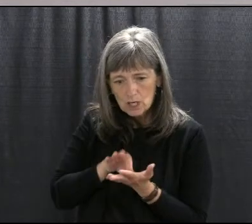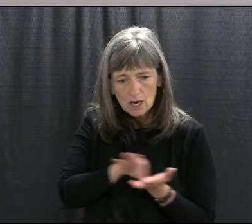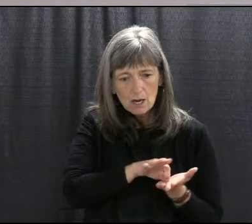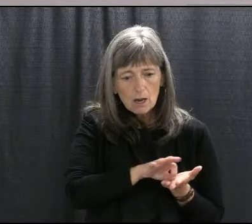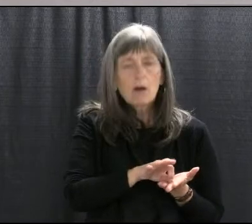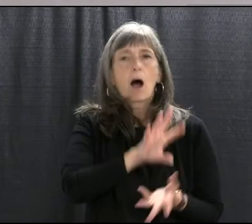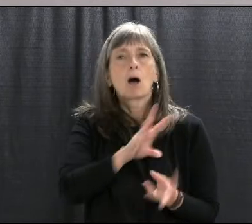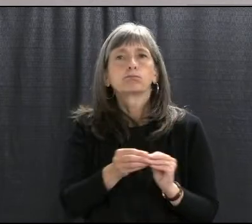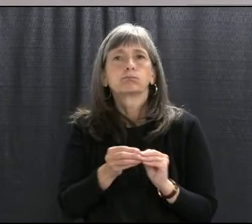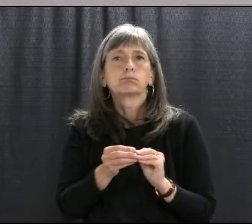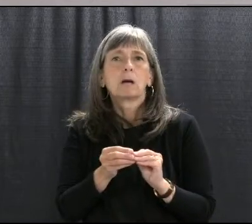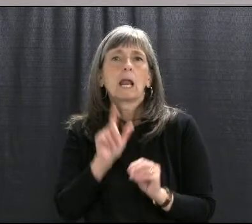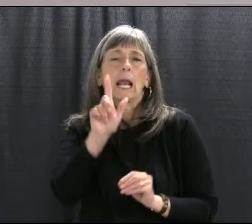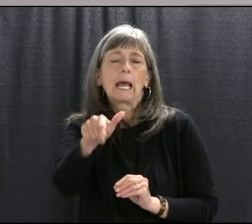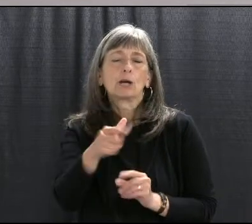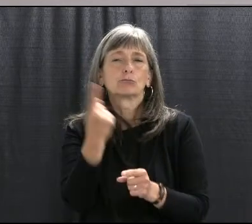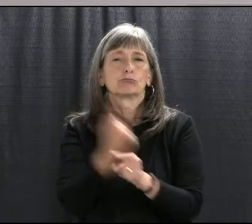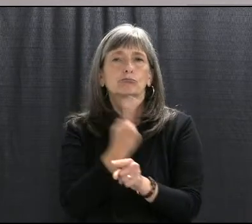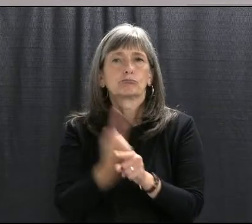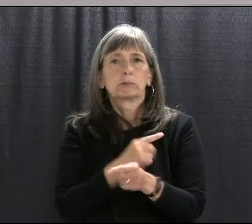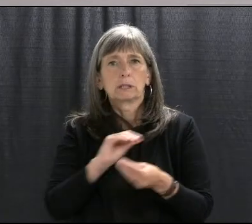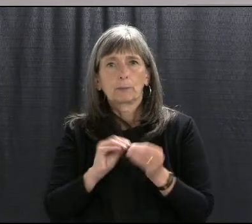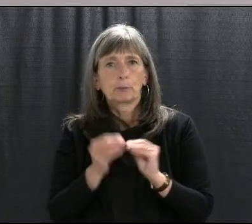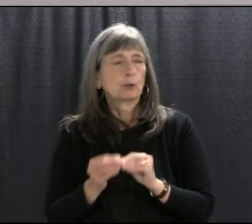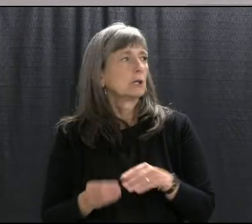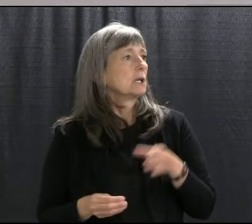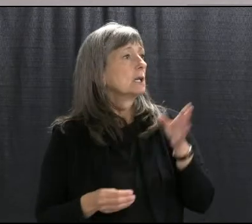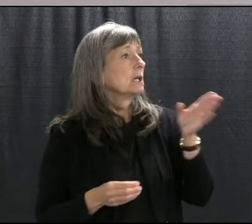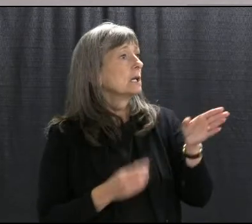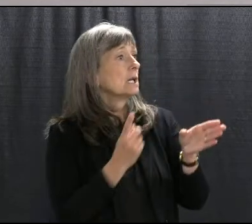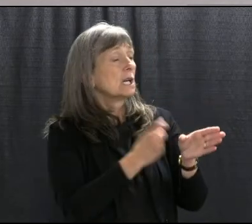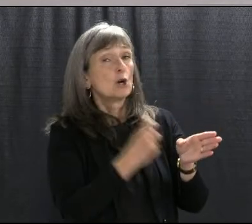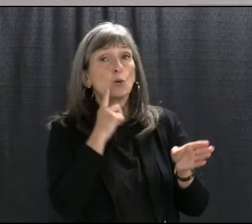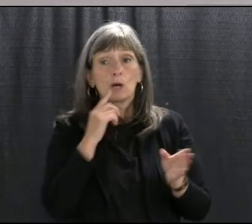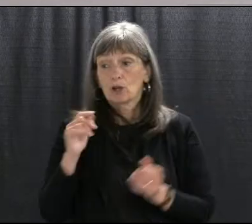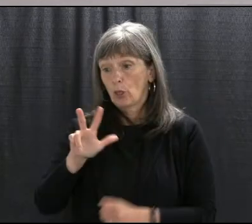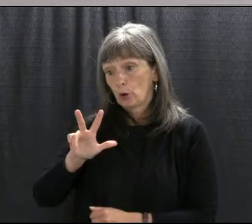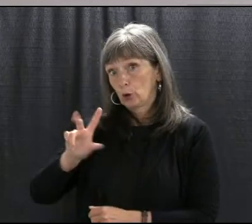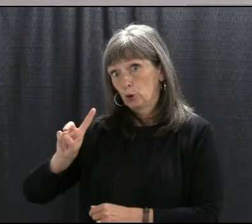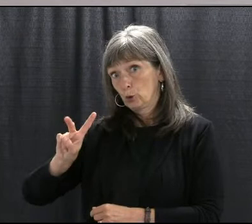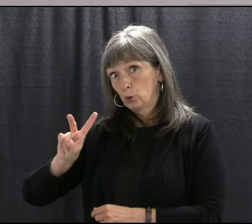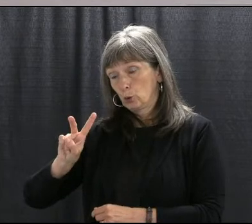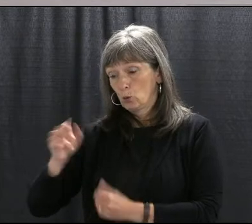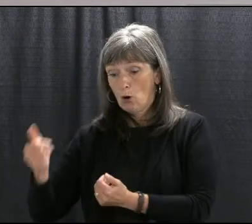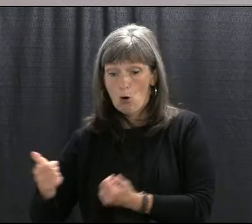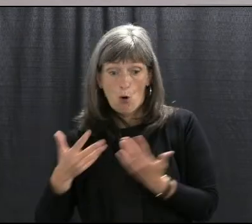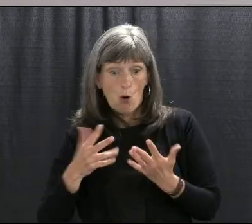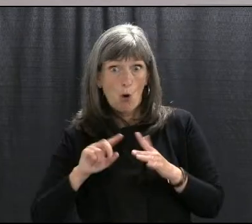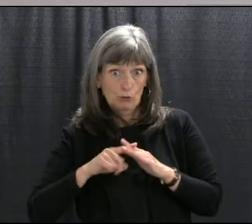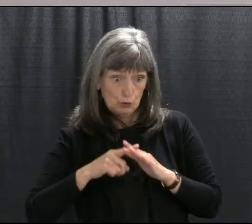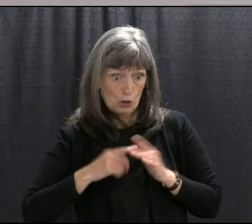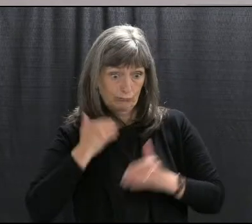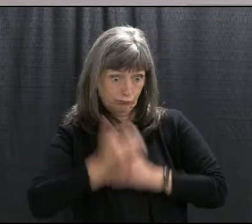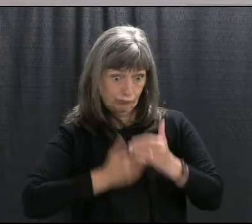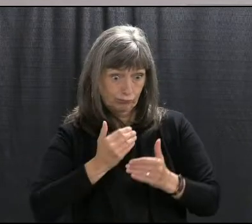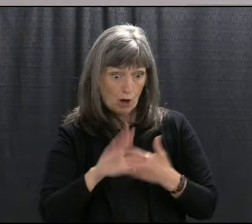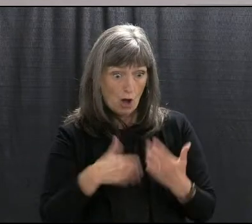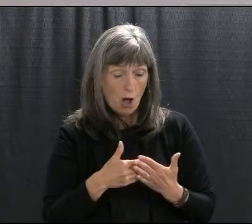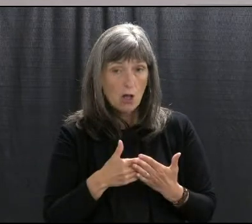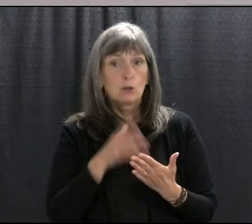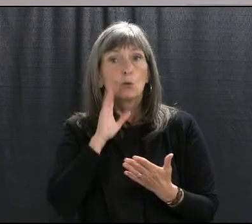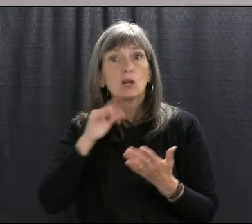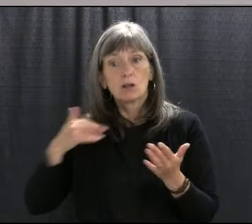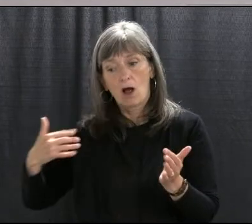to start chopping through that wait list once all these recommendations are implemented? We've already started. Yeah, so